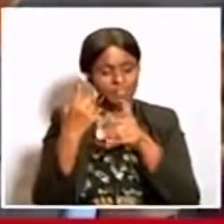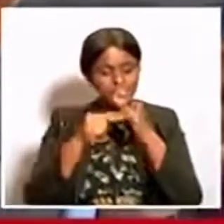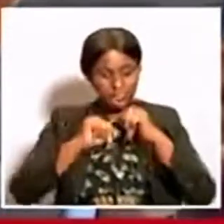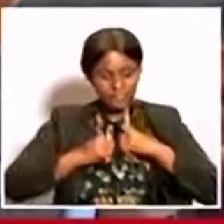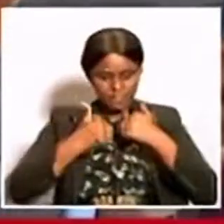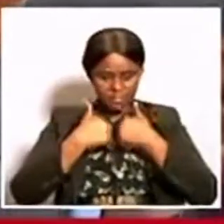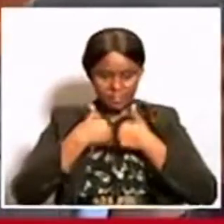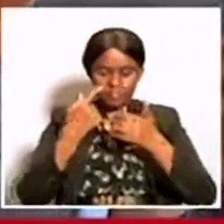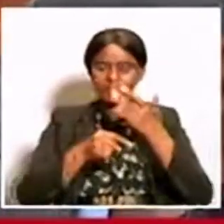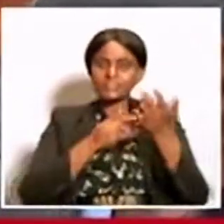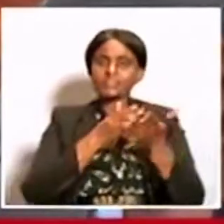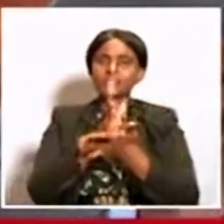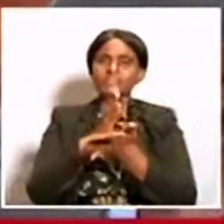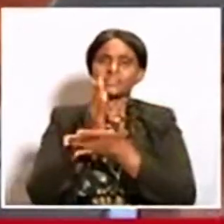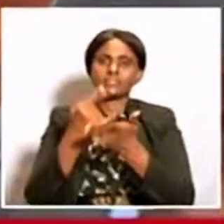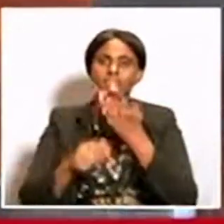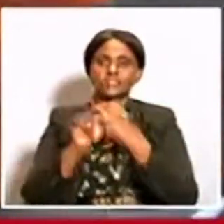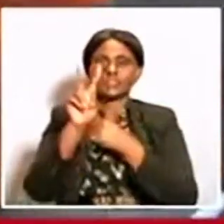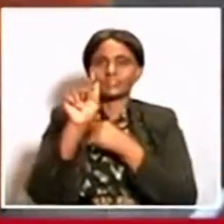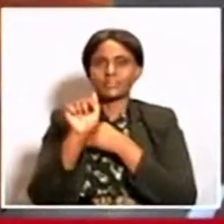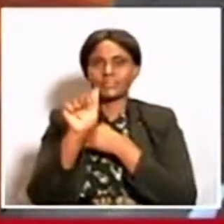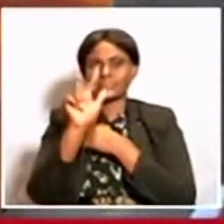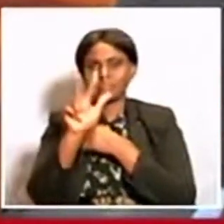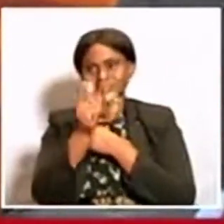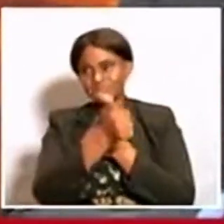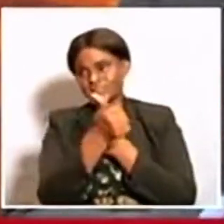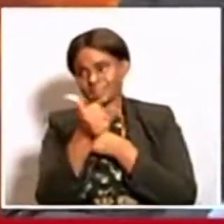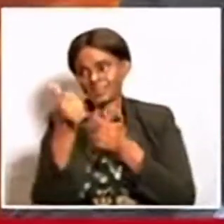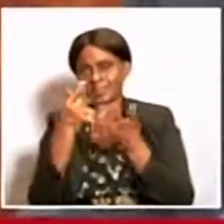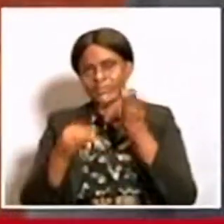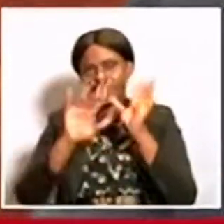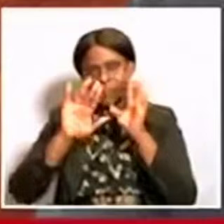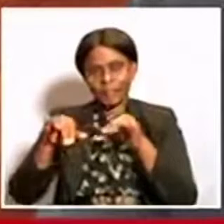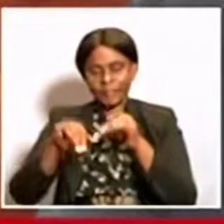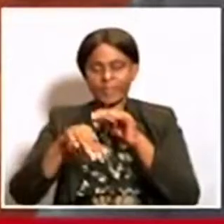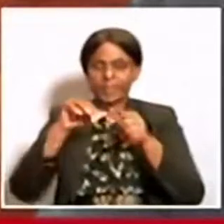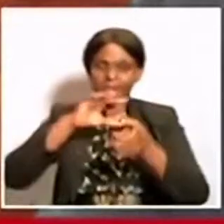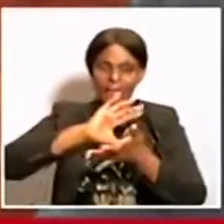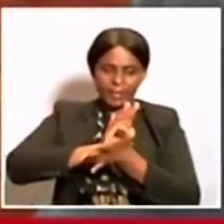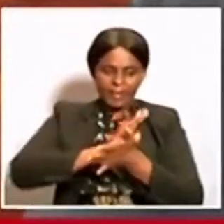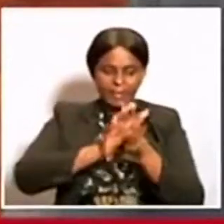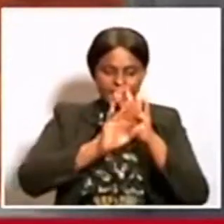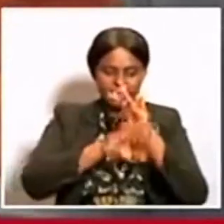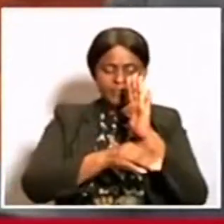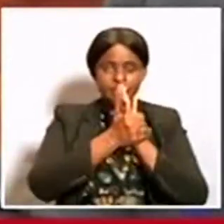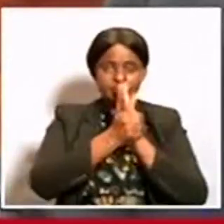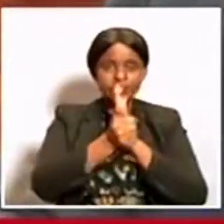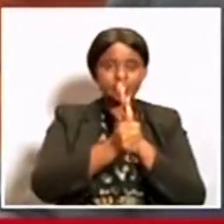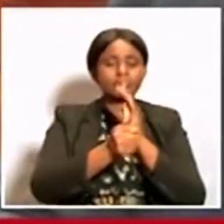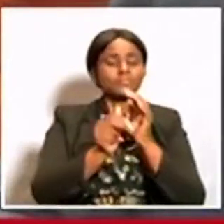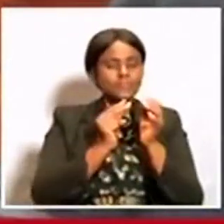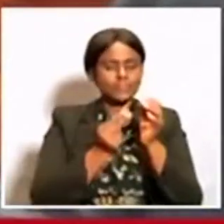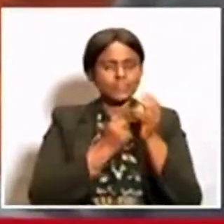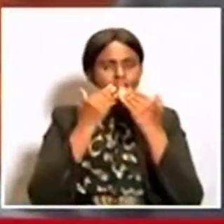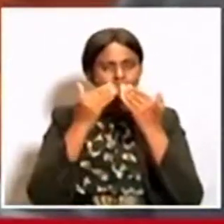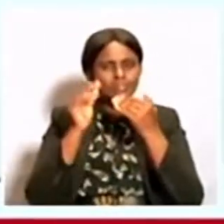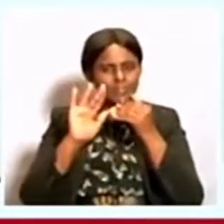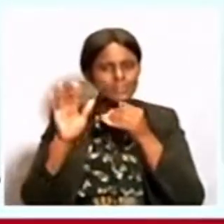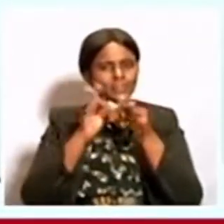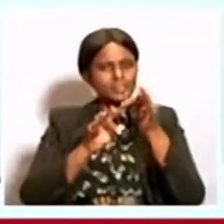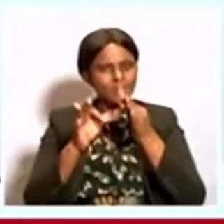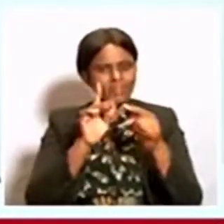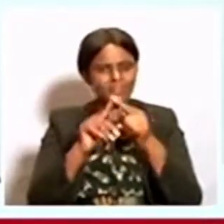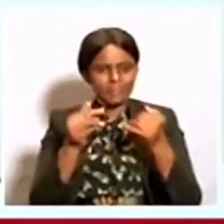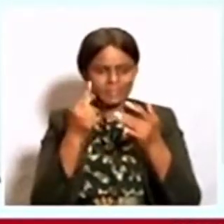varied correctly is 2.3. Whatever remained has been exhausted under the skills component. Yes, no, we appreciate that explanation. Yes.